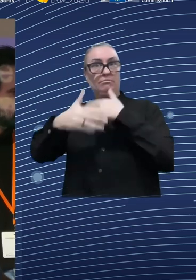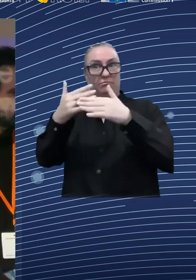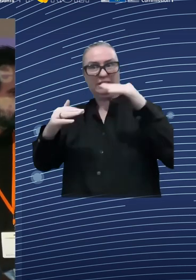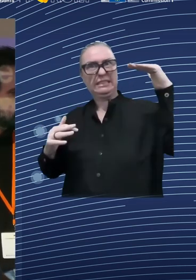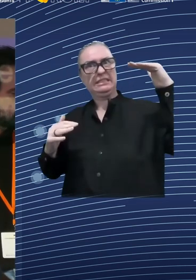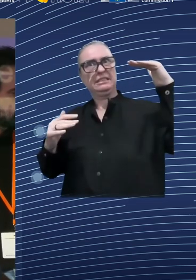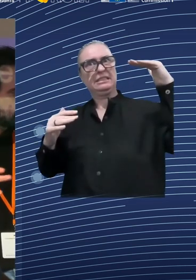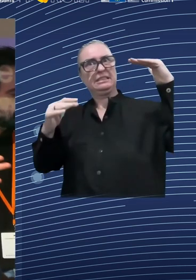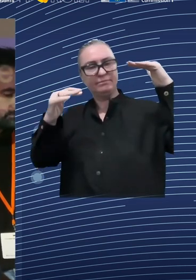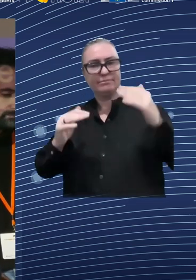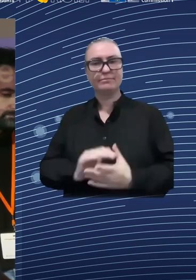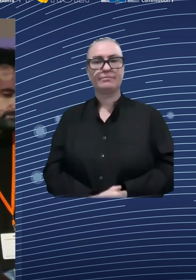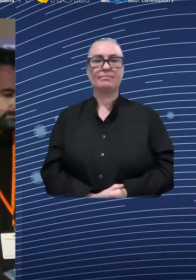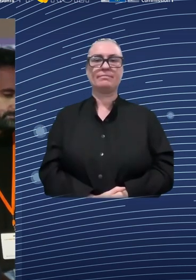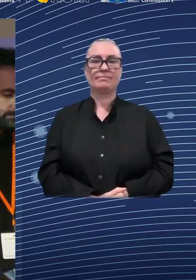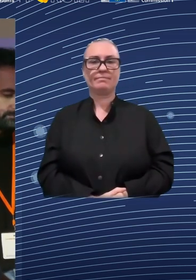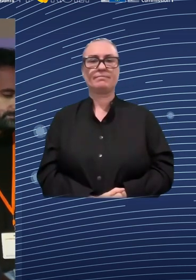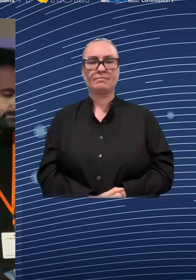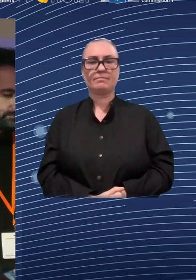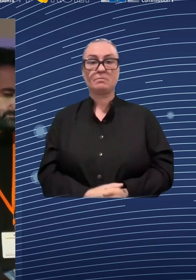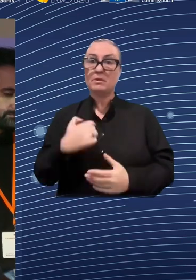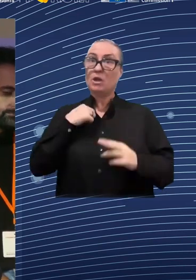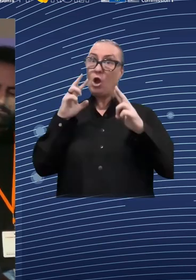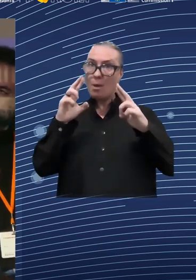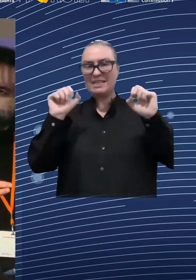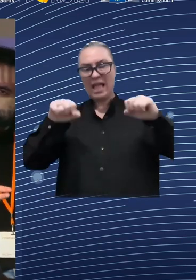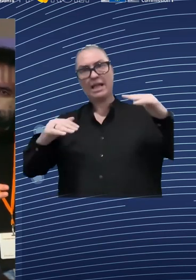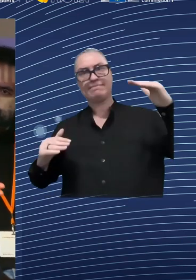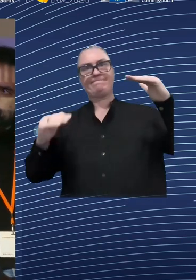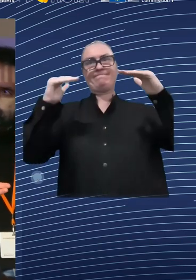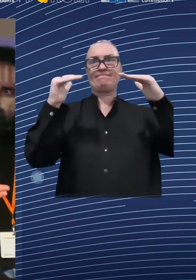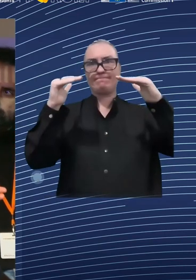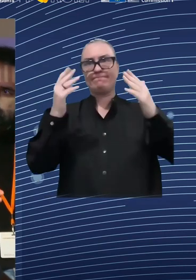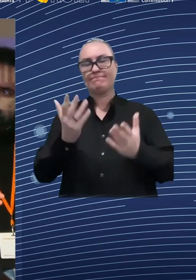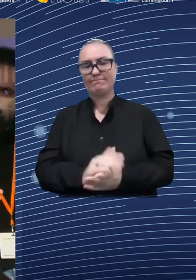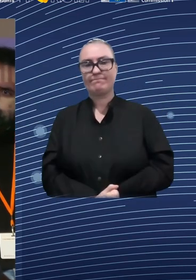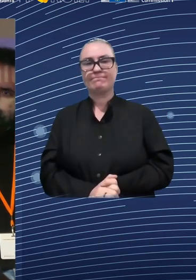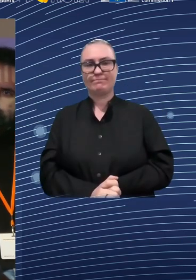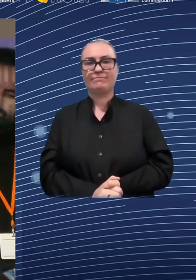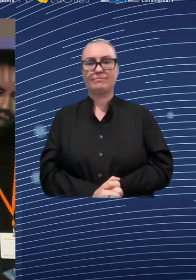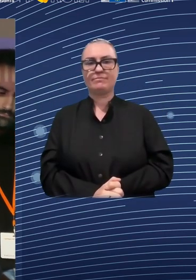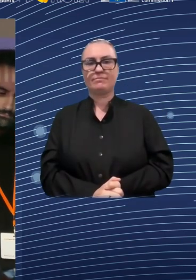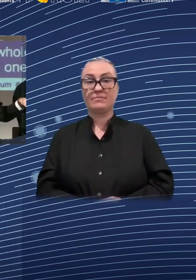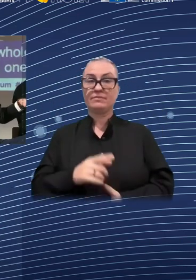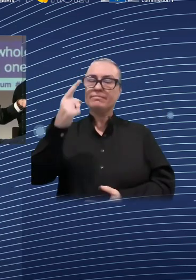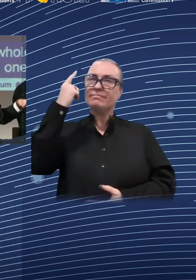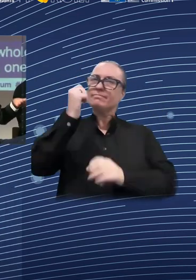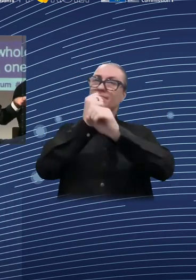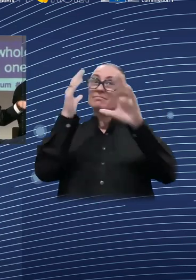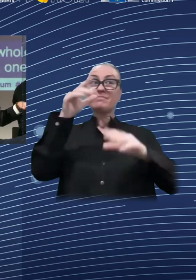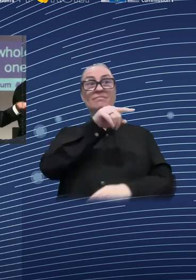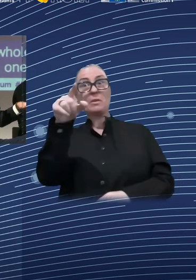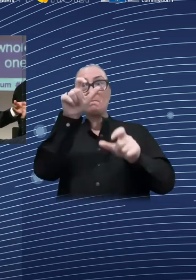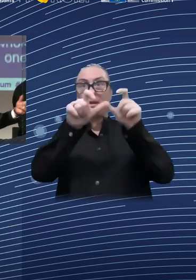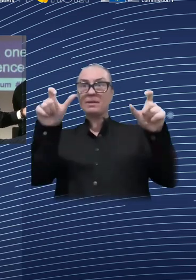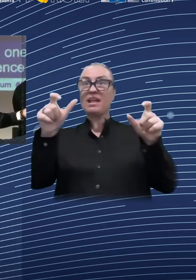left out there is the fact that all of this is both supported by the Union through the Recovery and Resilience Fund, but underpinned by